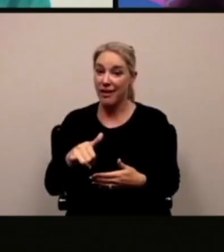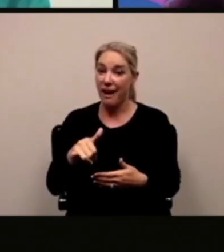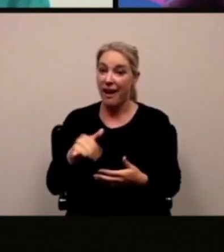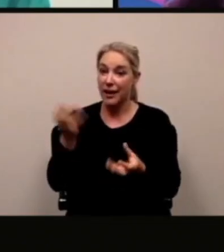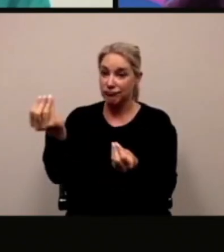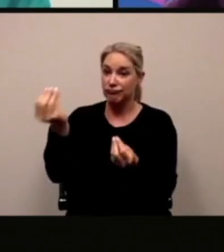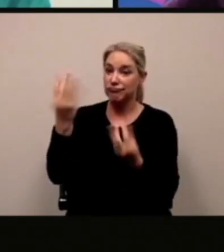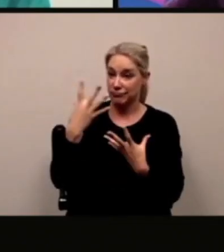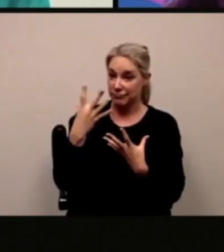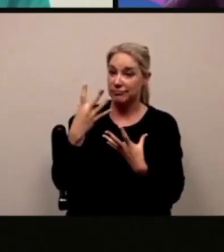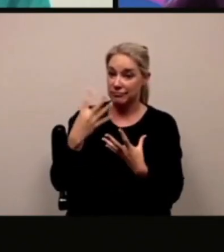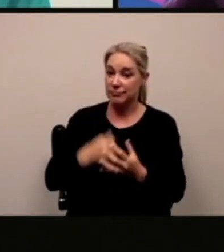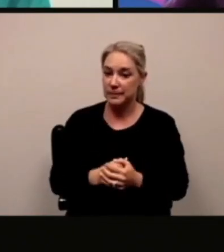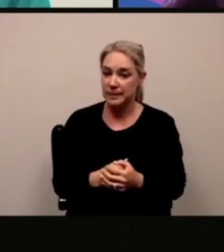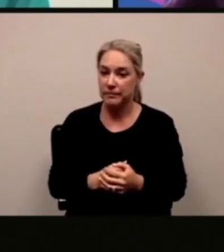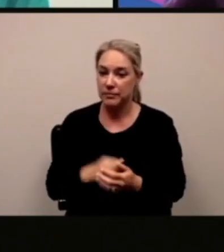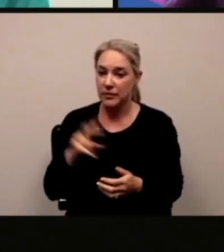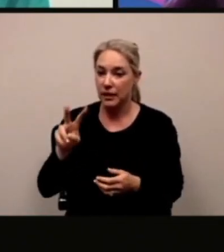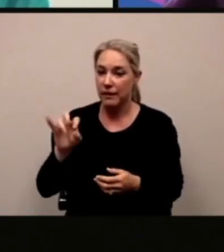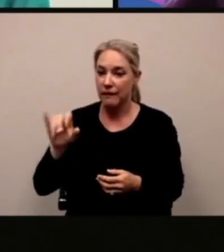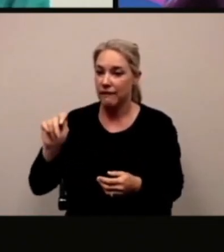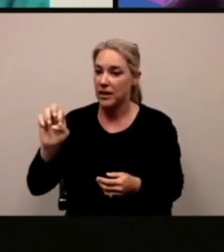well, Victor.